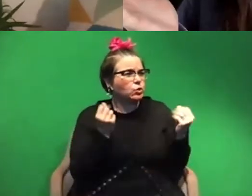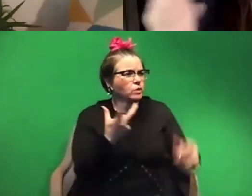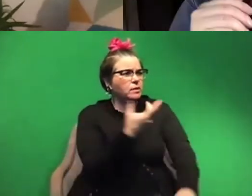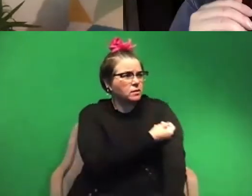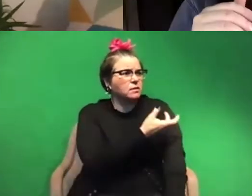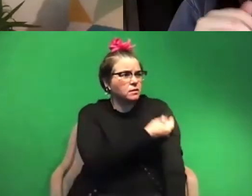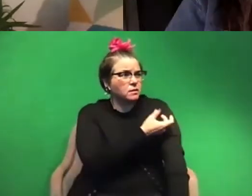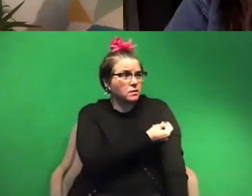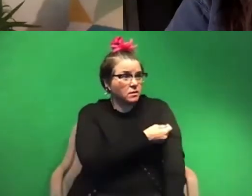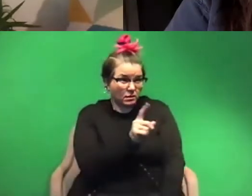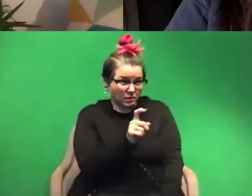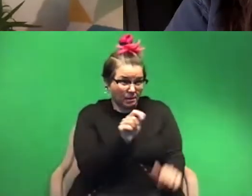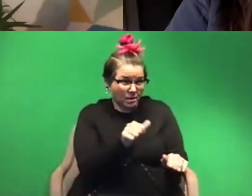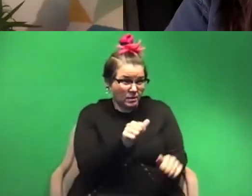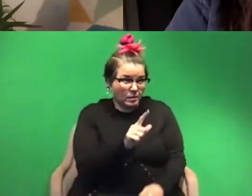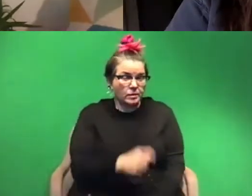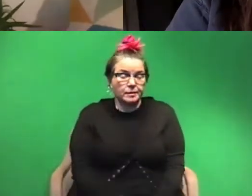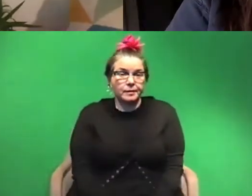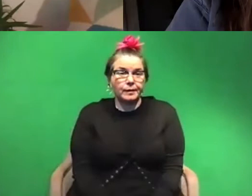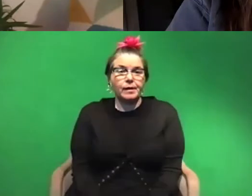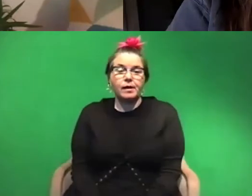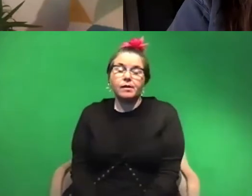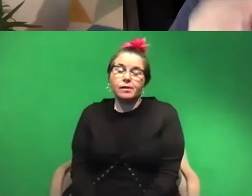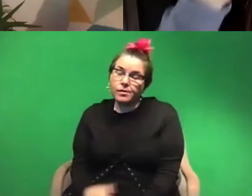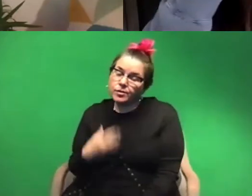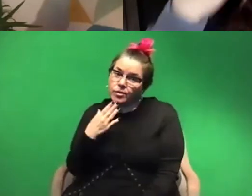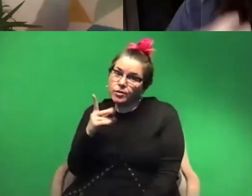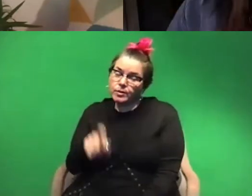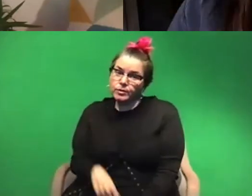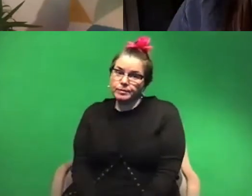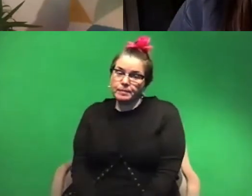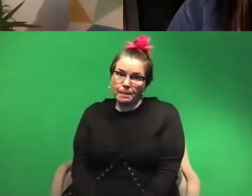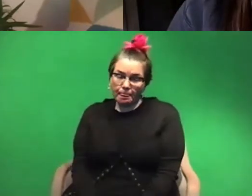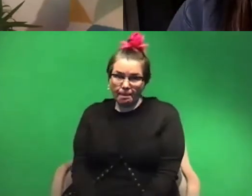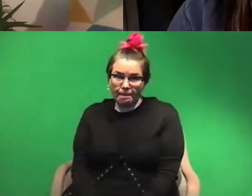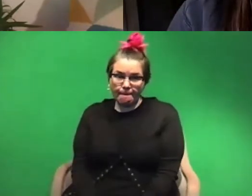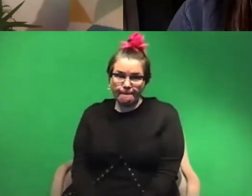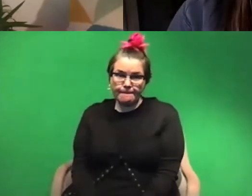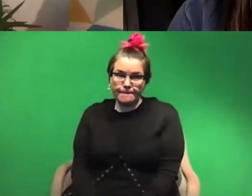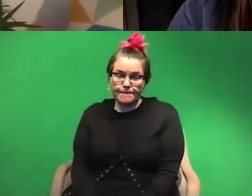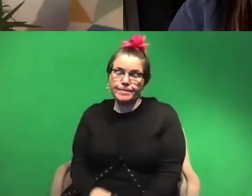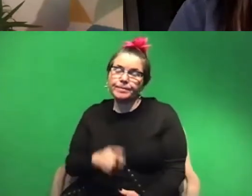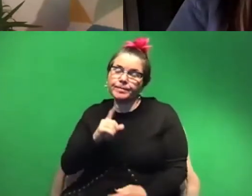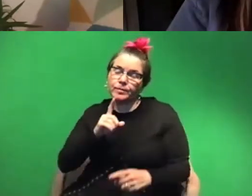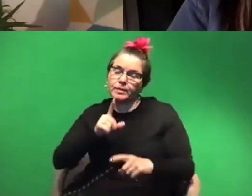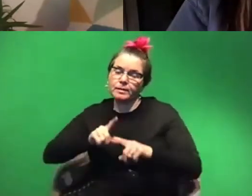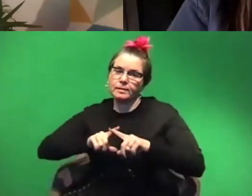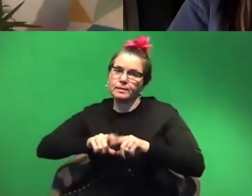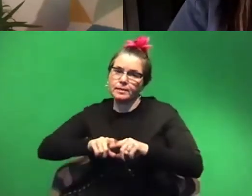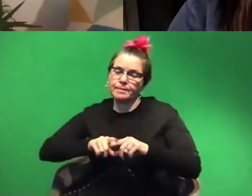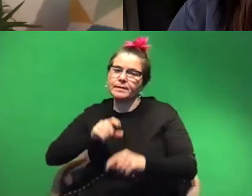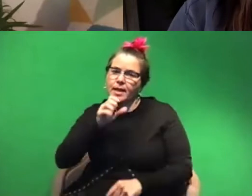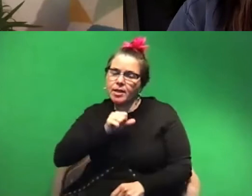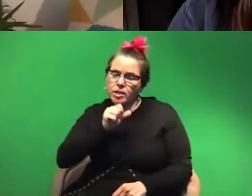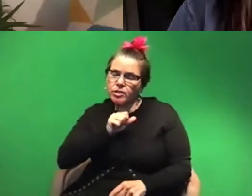even a thing? That's a very good question. So it really depends on the age of a person,